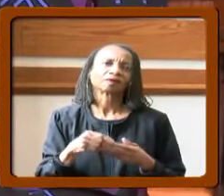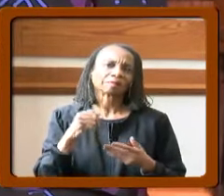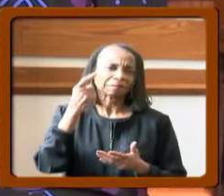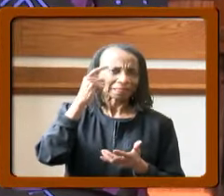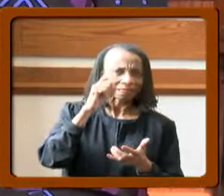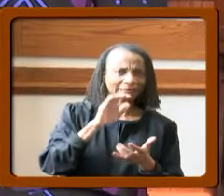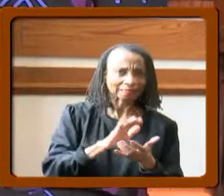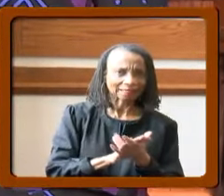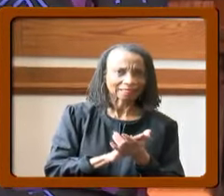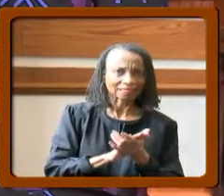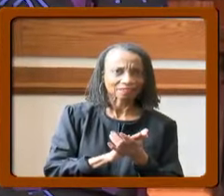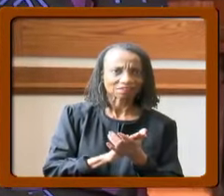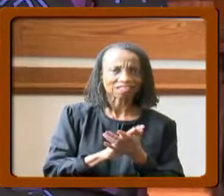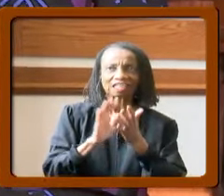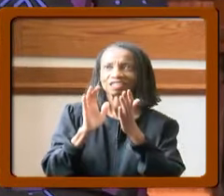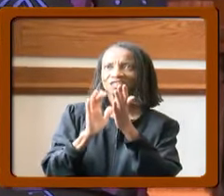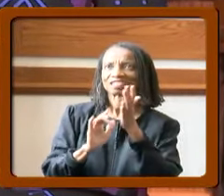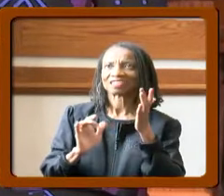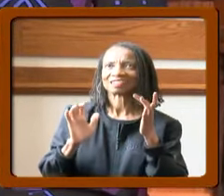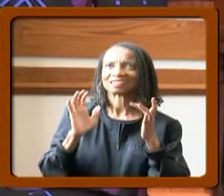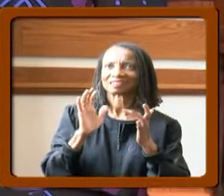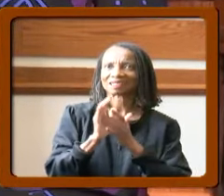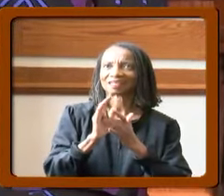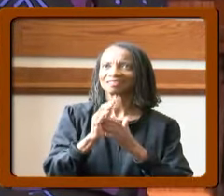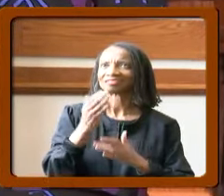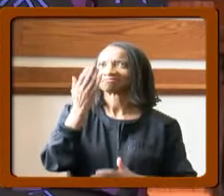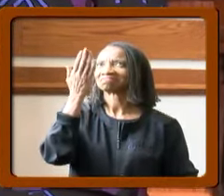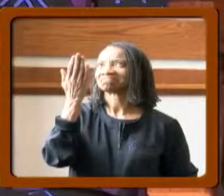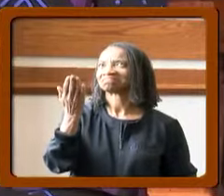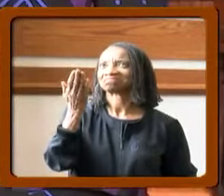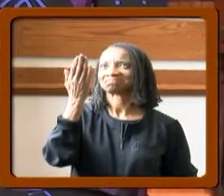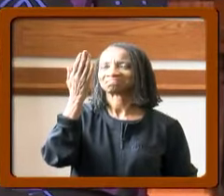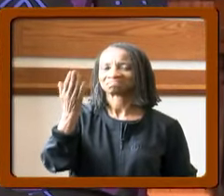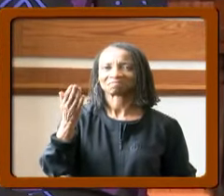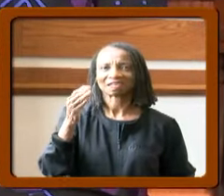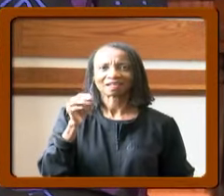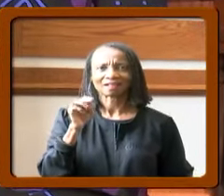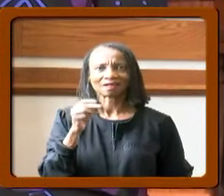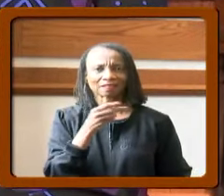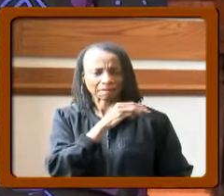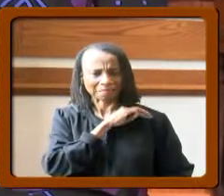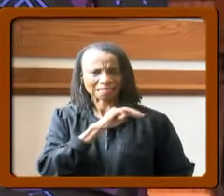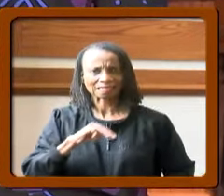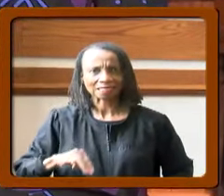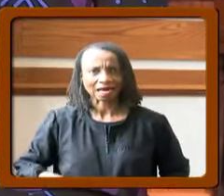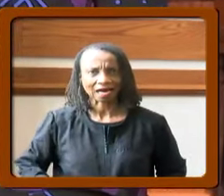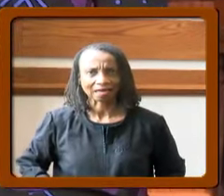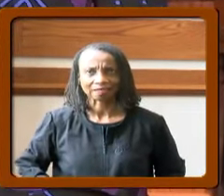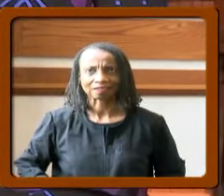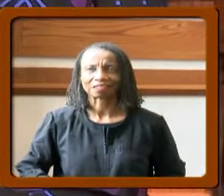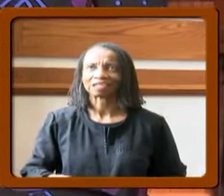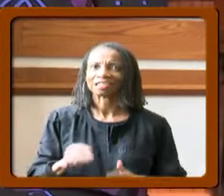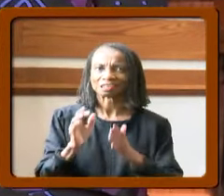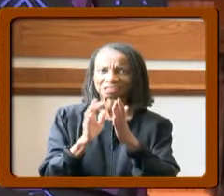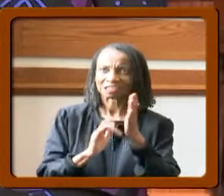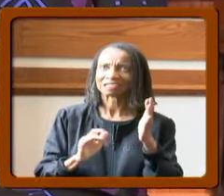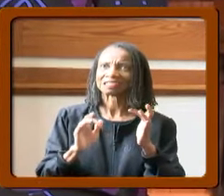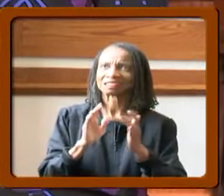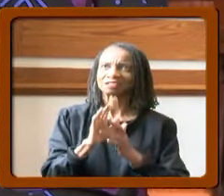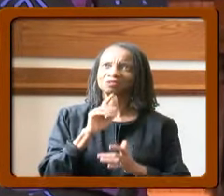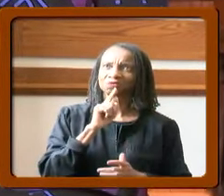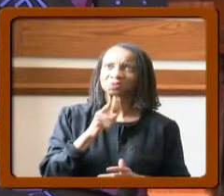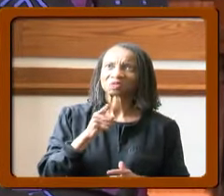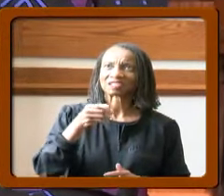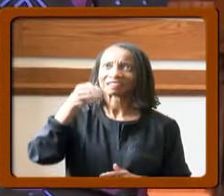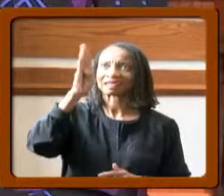that Jesus is the Messiah. Jesus is the Son of God. And